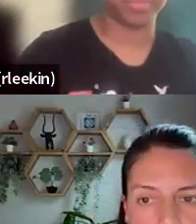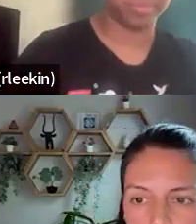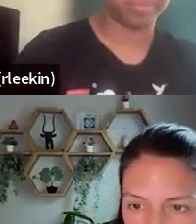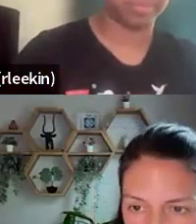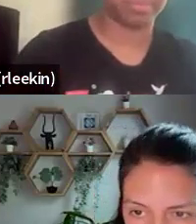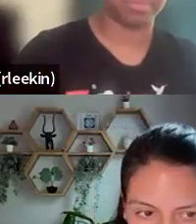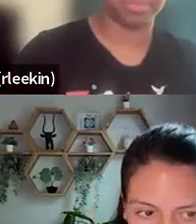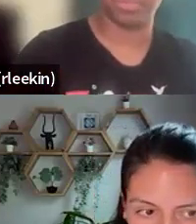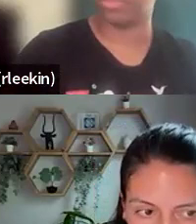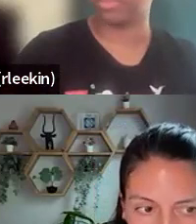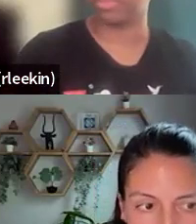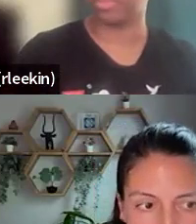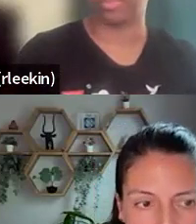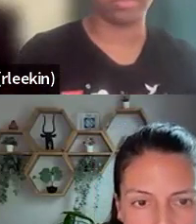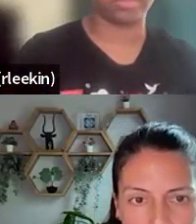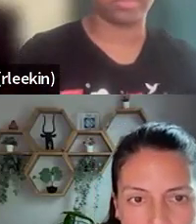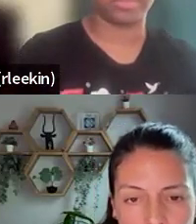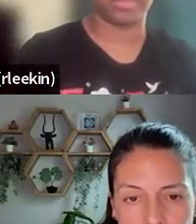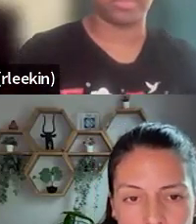Makes sense. Makes absolute sense.